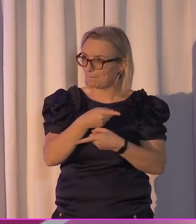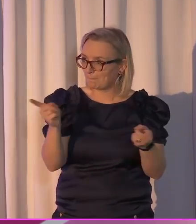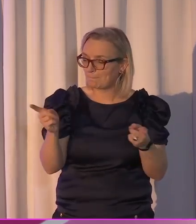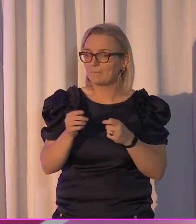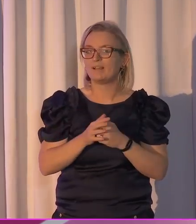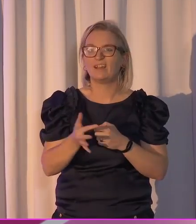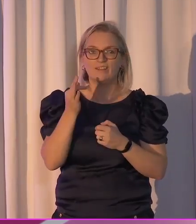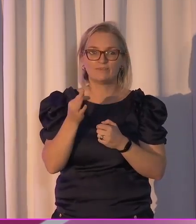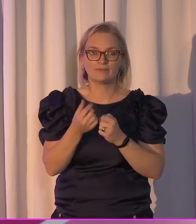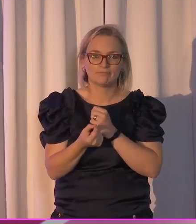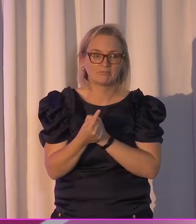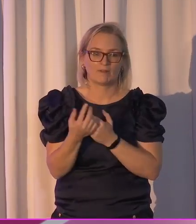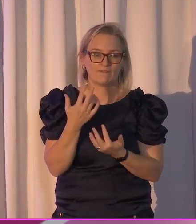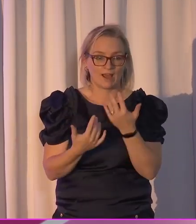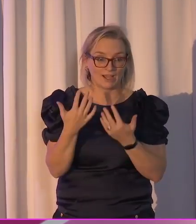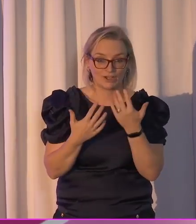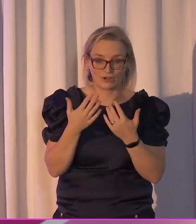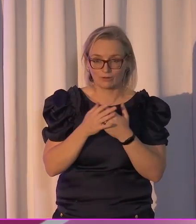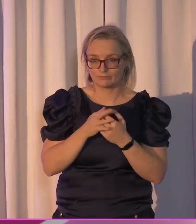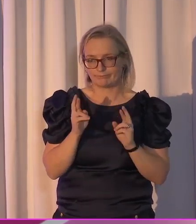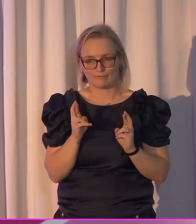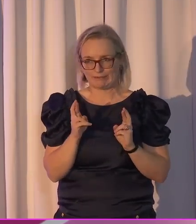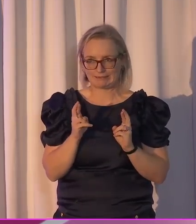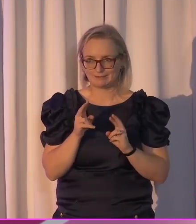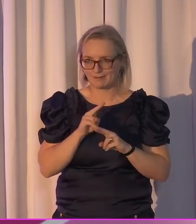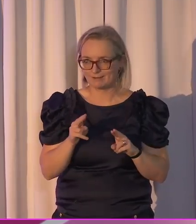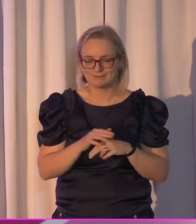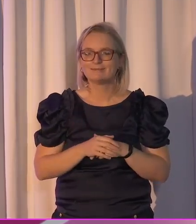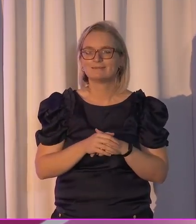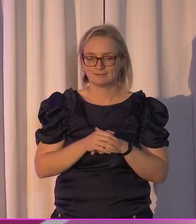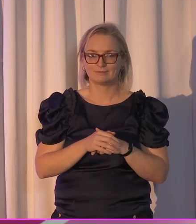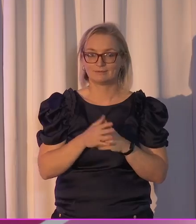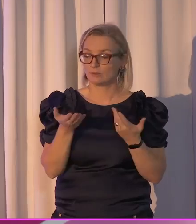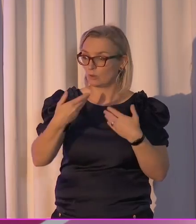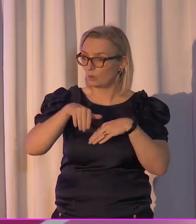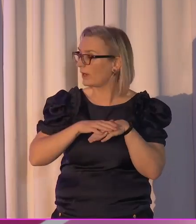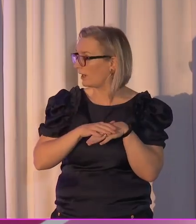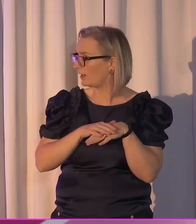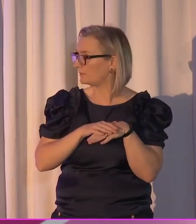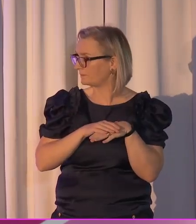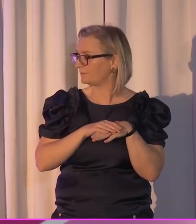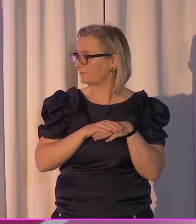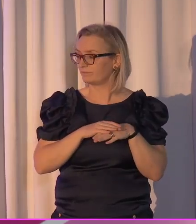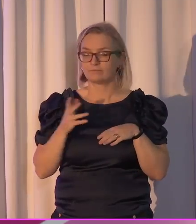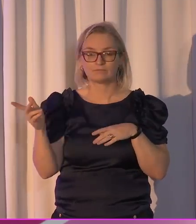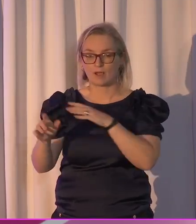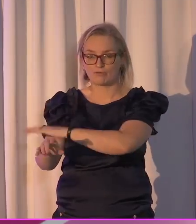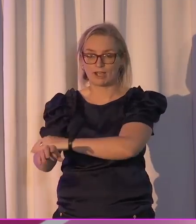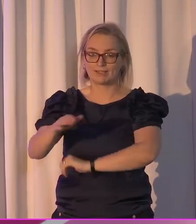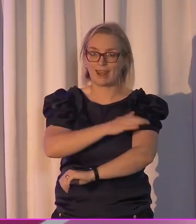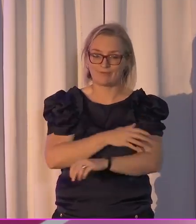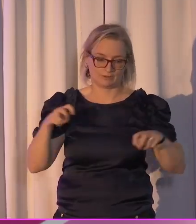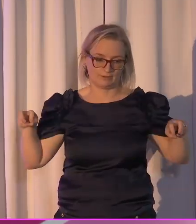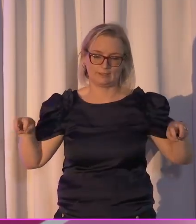in the unfortunate event of a fire, which, touch wood, won't happen, please exit downwards via the stairs on both my right and